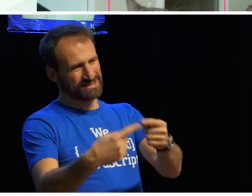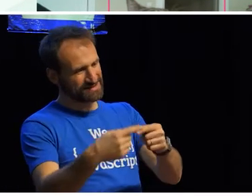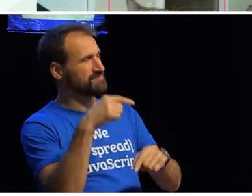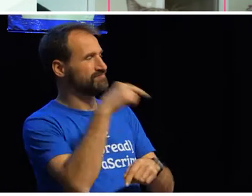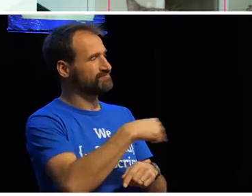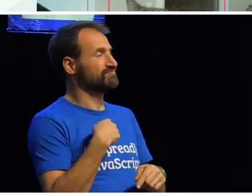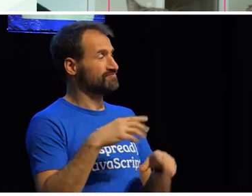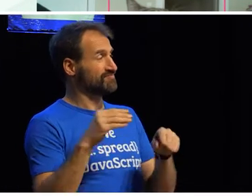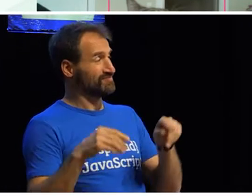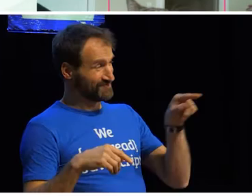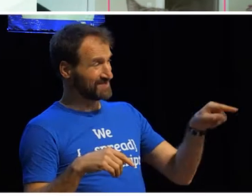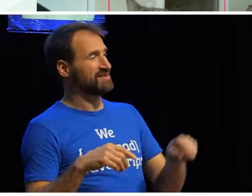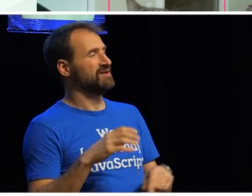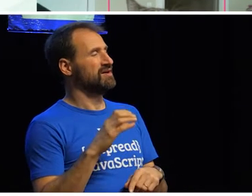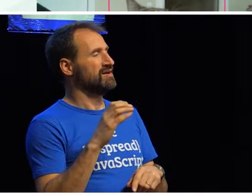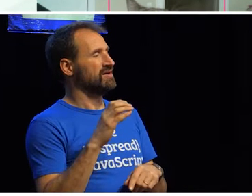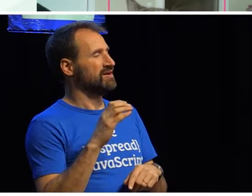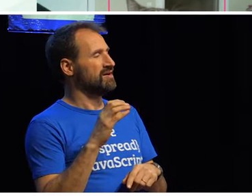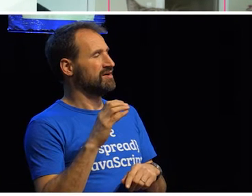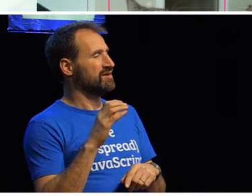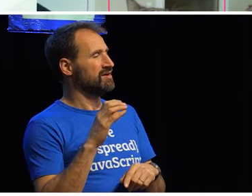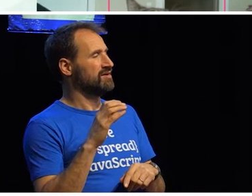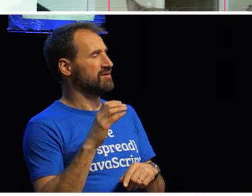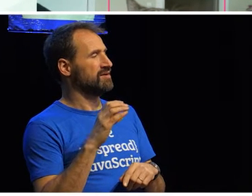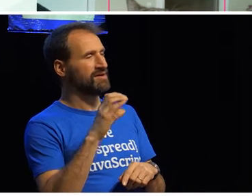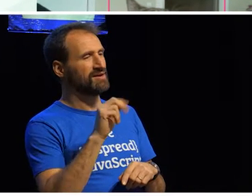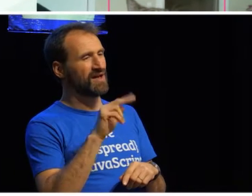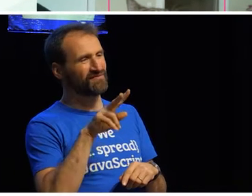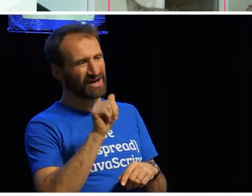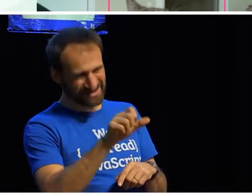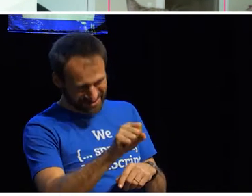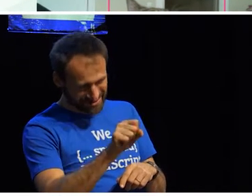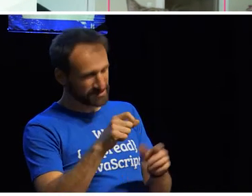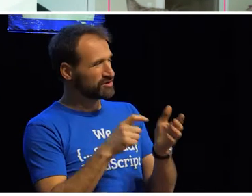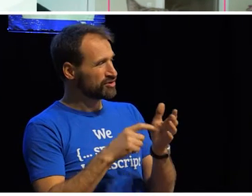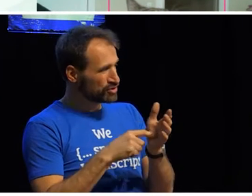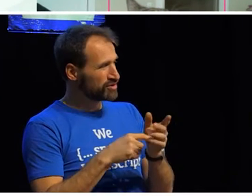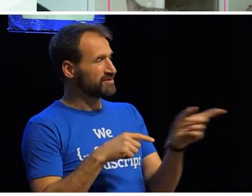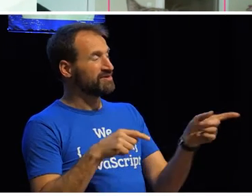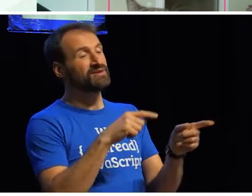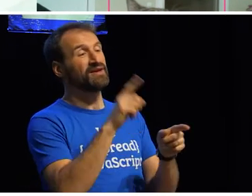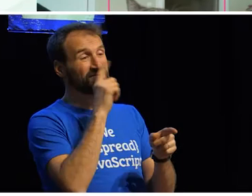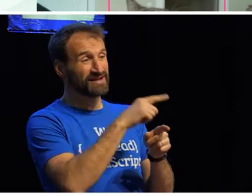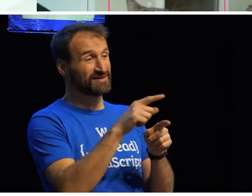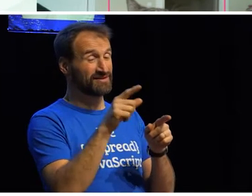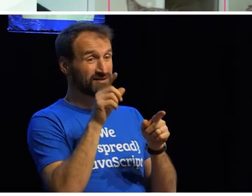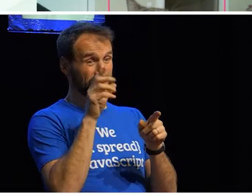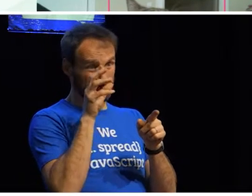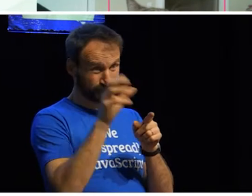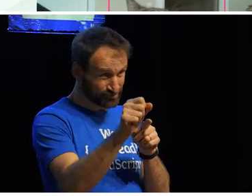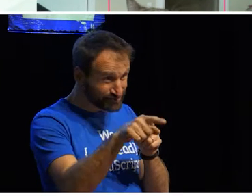using Canvas here because that's what a kitty dog uses to detect if the cat is in the photo. So the